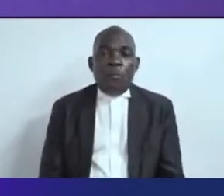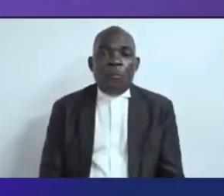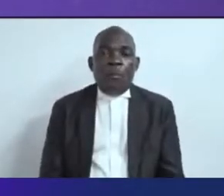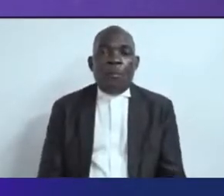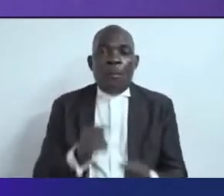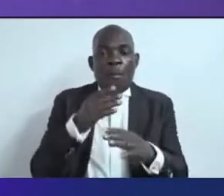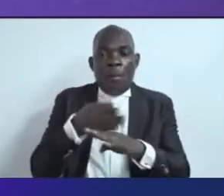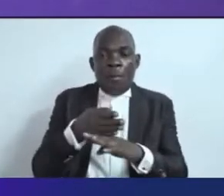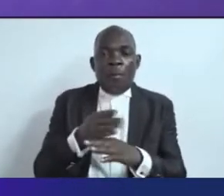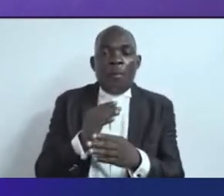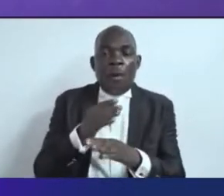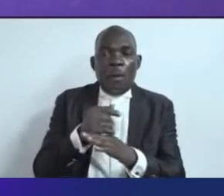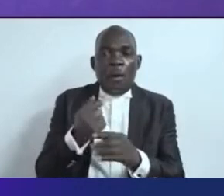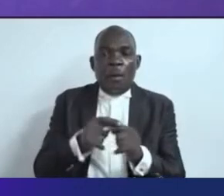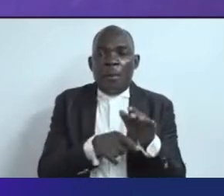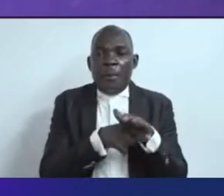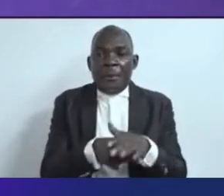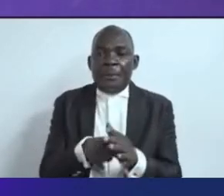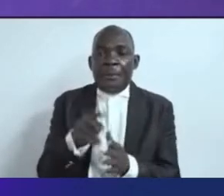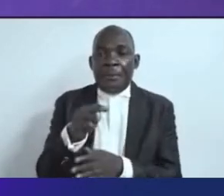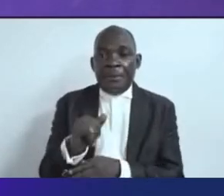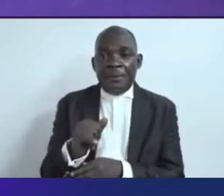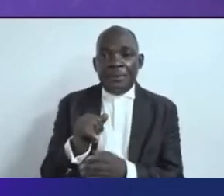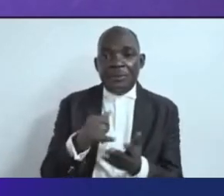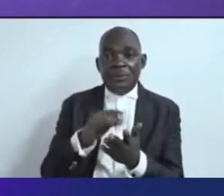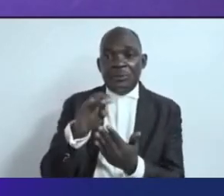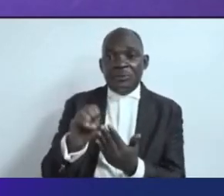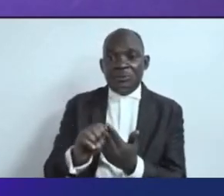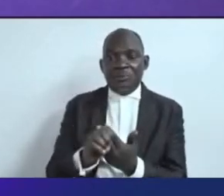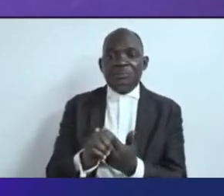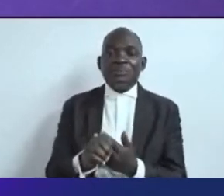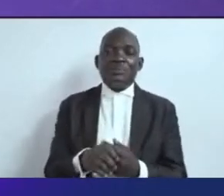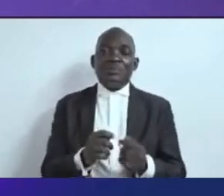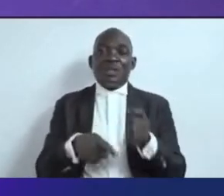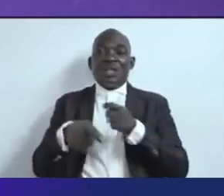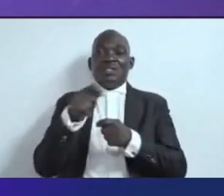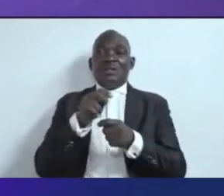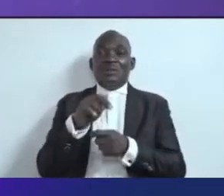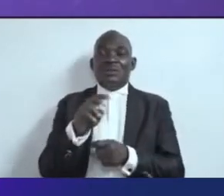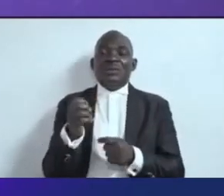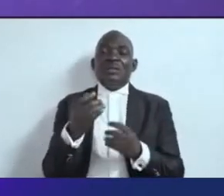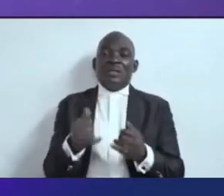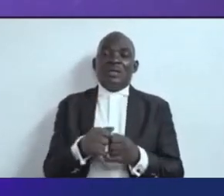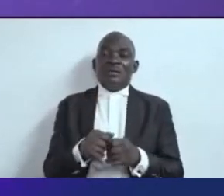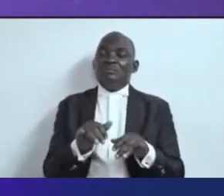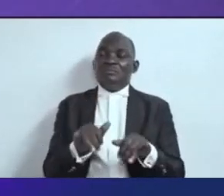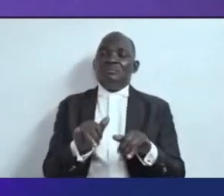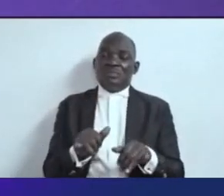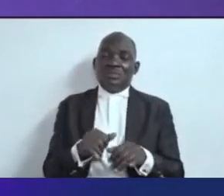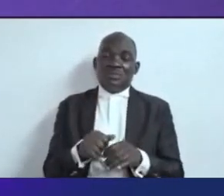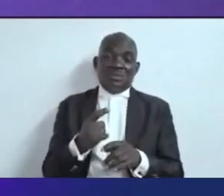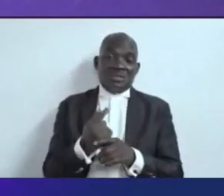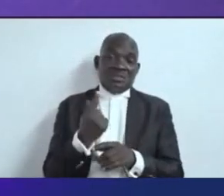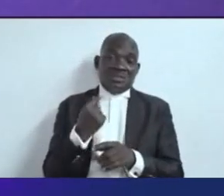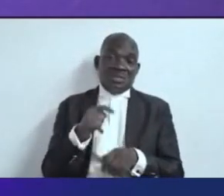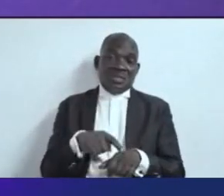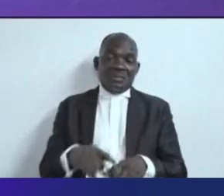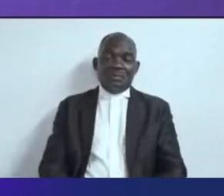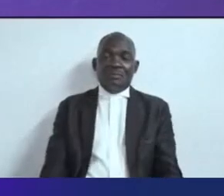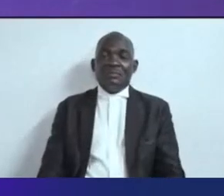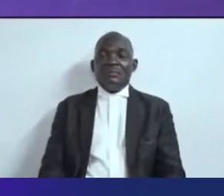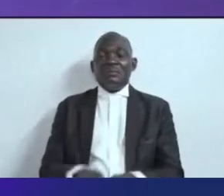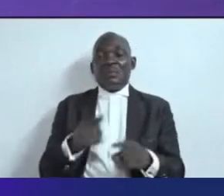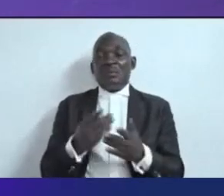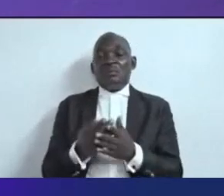After coming under pressure in May and June, the exchange rate has generally stabilized in recent times. This